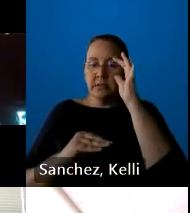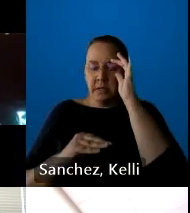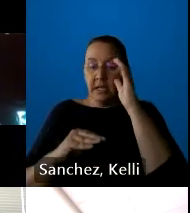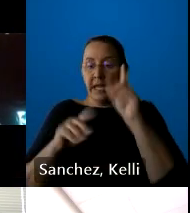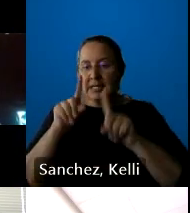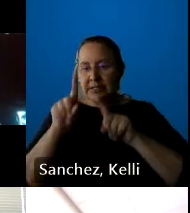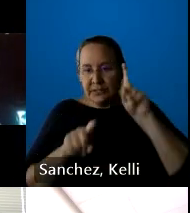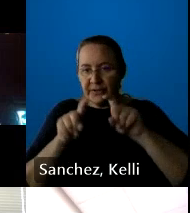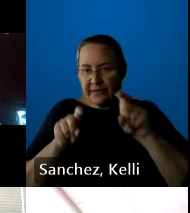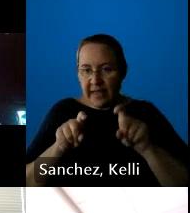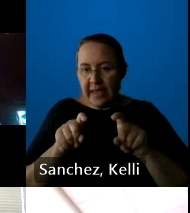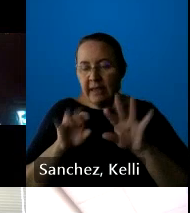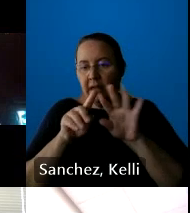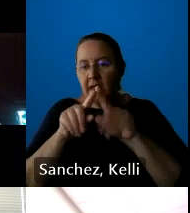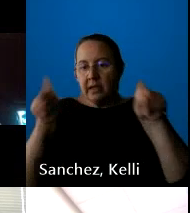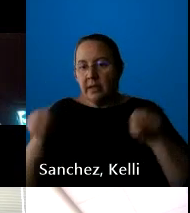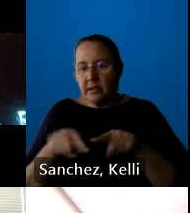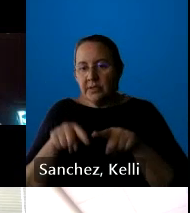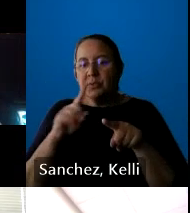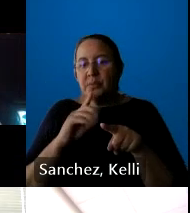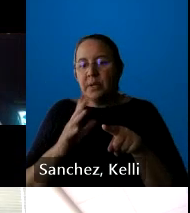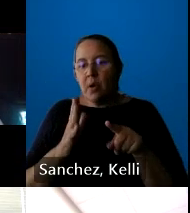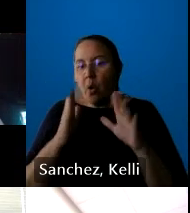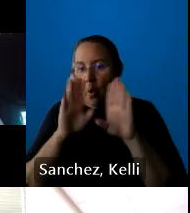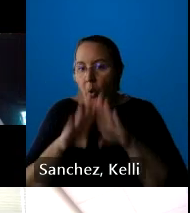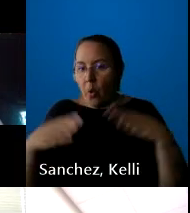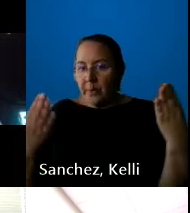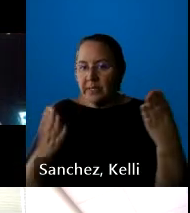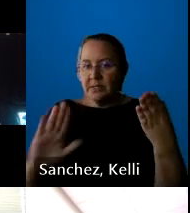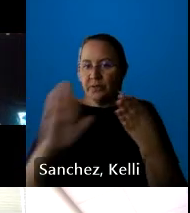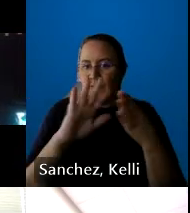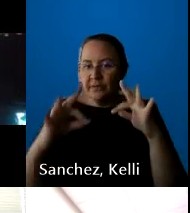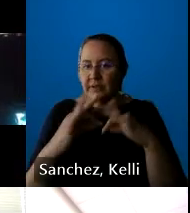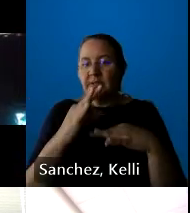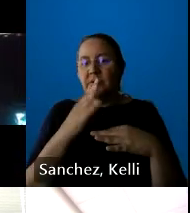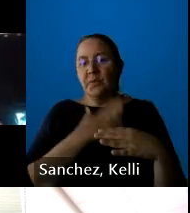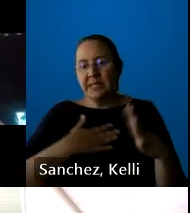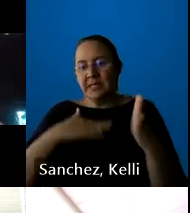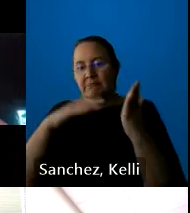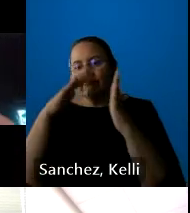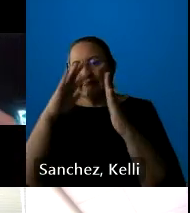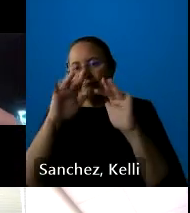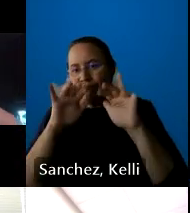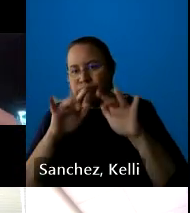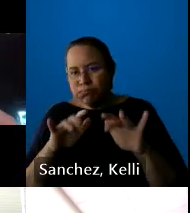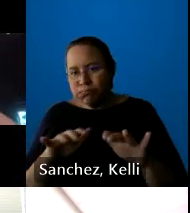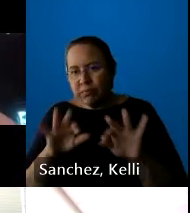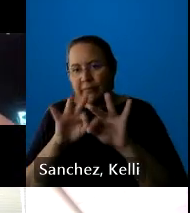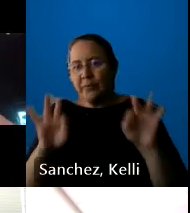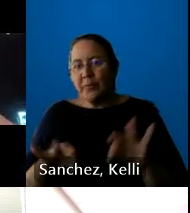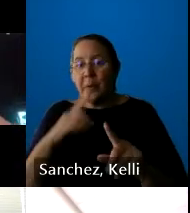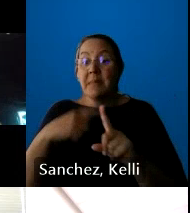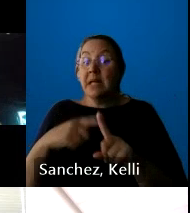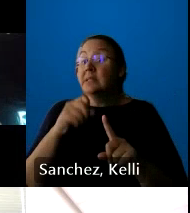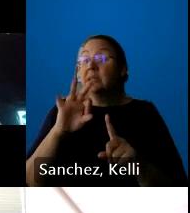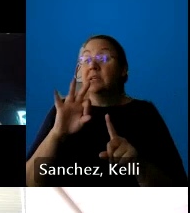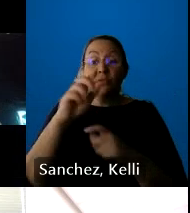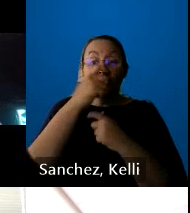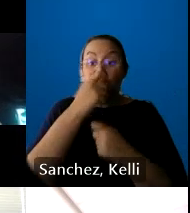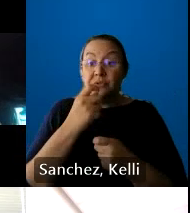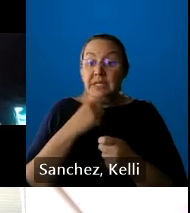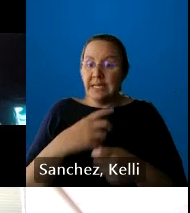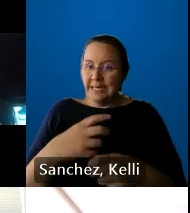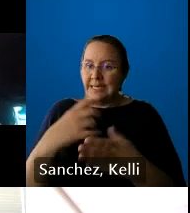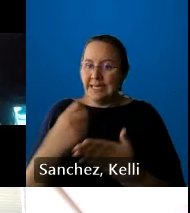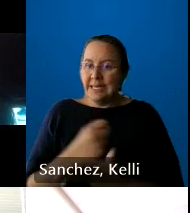survey. So we are open to everyone's feedback. So please feel free to fill out that form, as well as if you are interested in